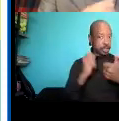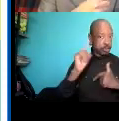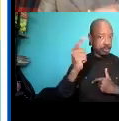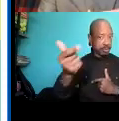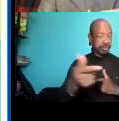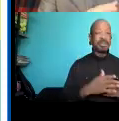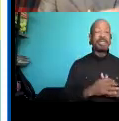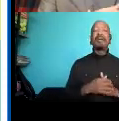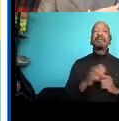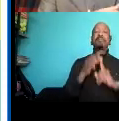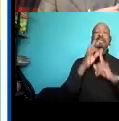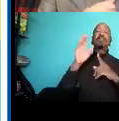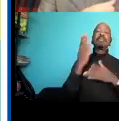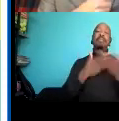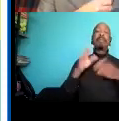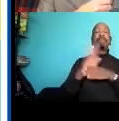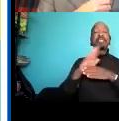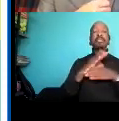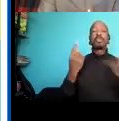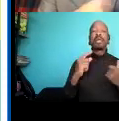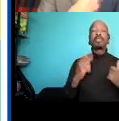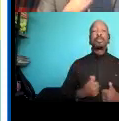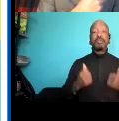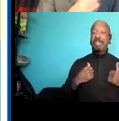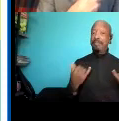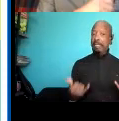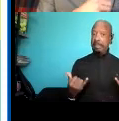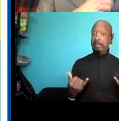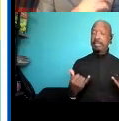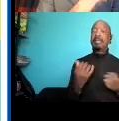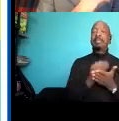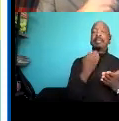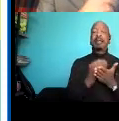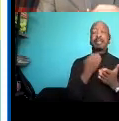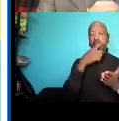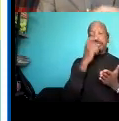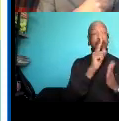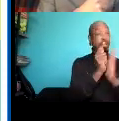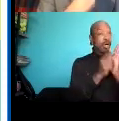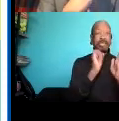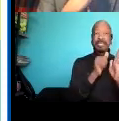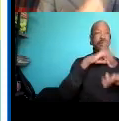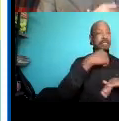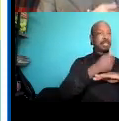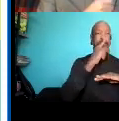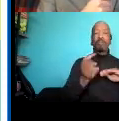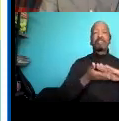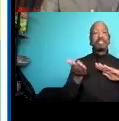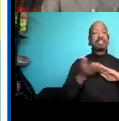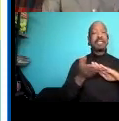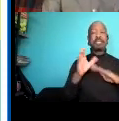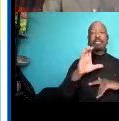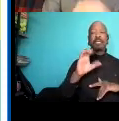businesses that are struggling to survive in our economy, because a lot of the law is not made to facilitate a future that is cooperative and